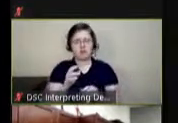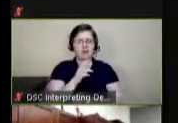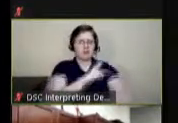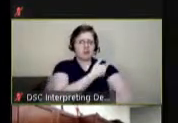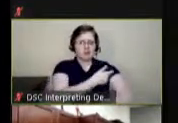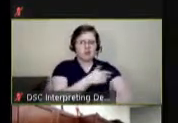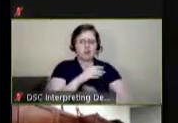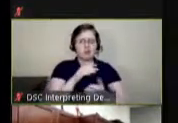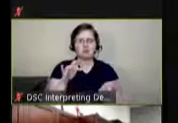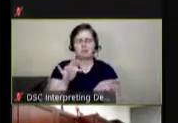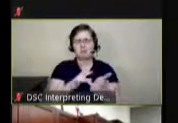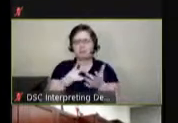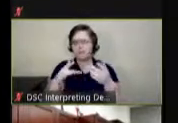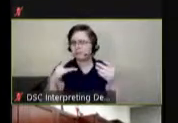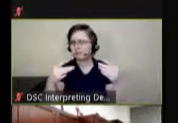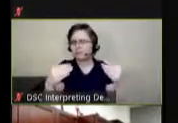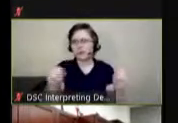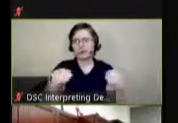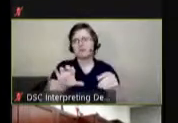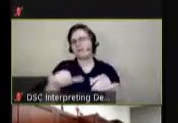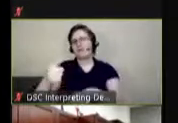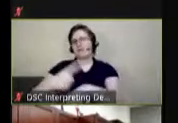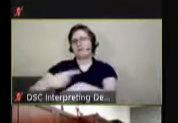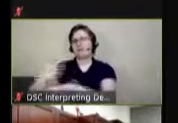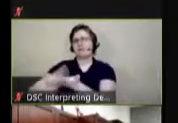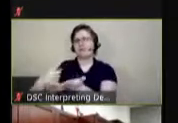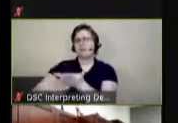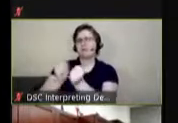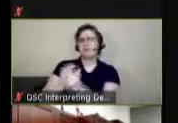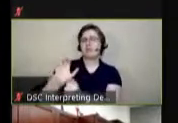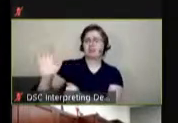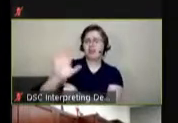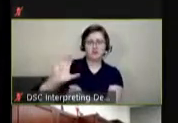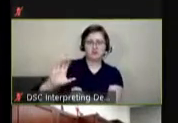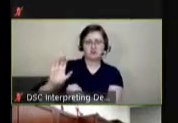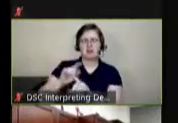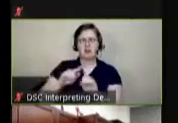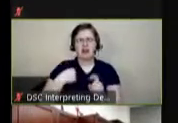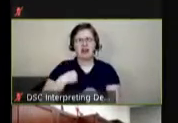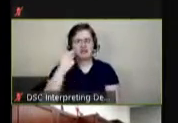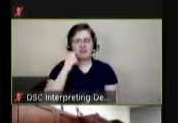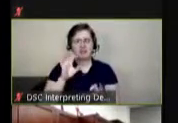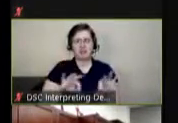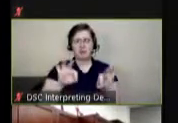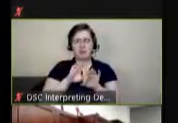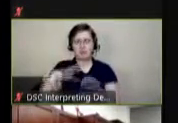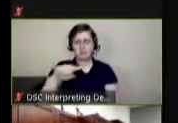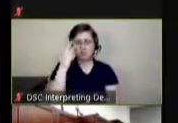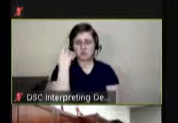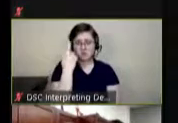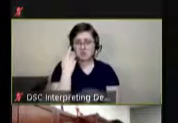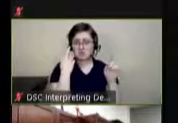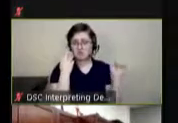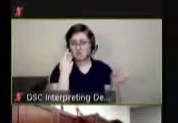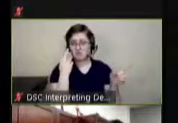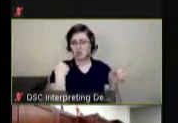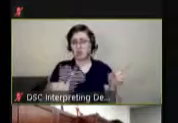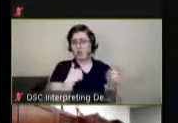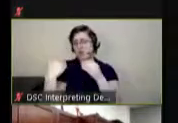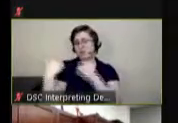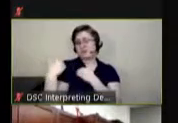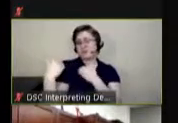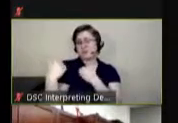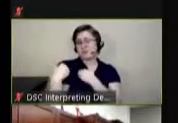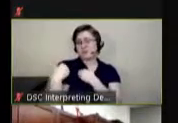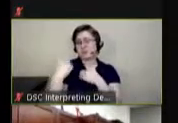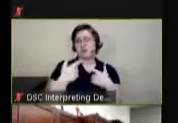pharmacies at another time with the number of doses, but I think it's important for you to realize this is what we're responsible for